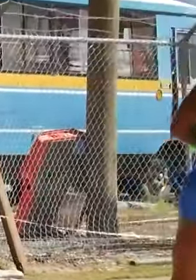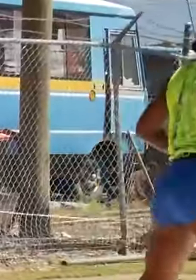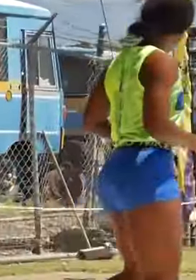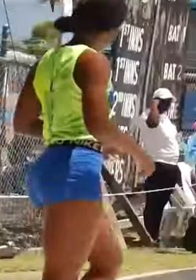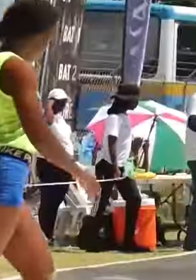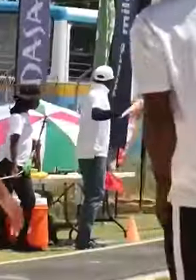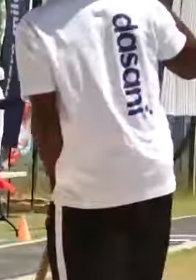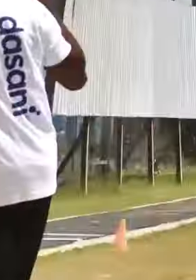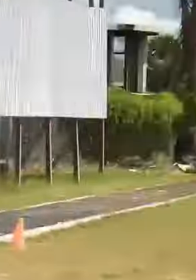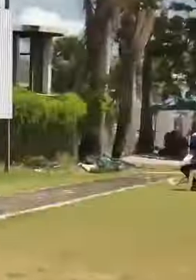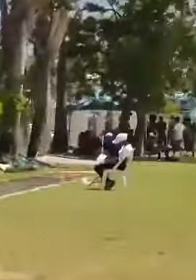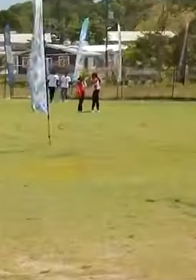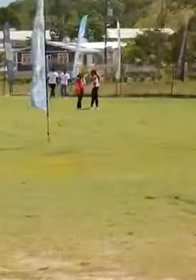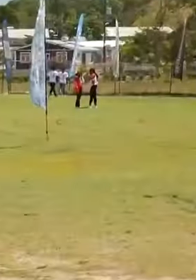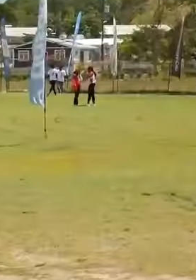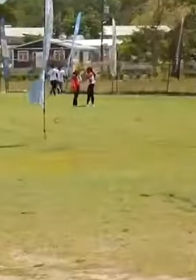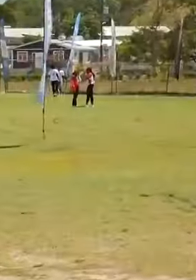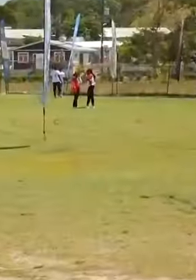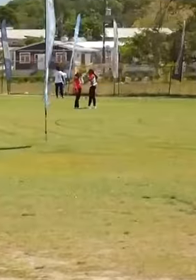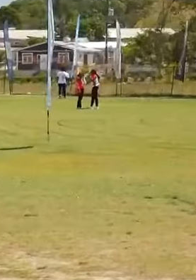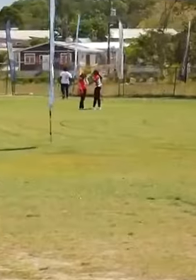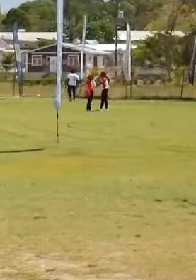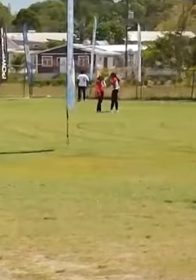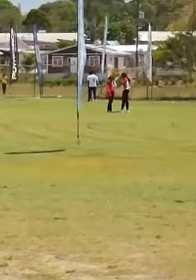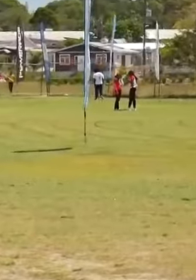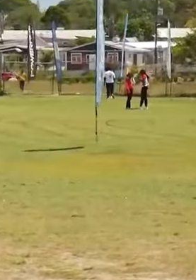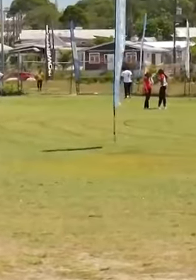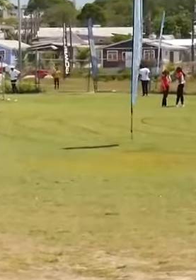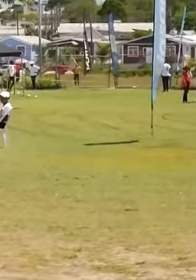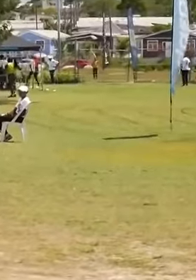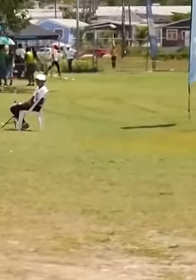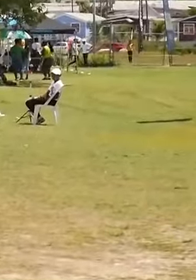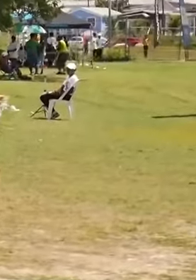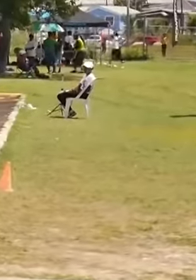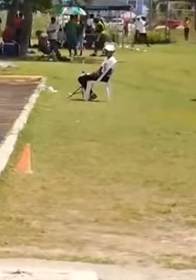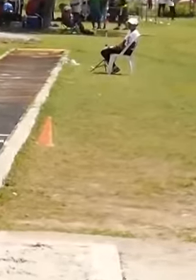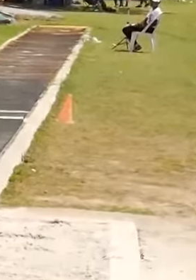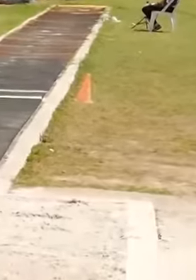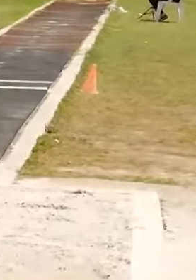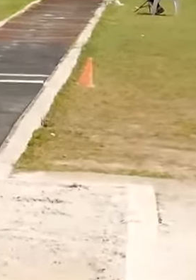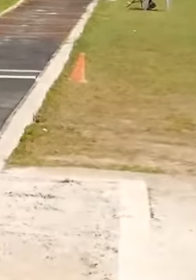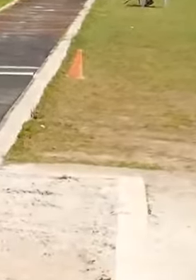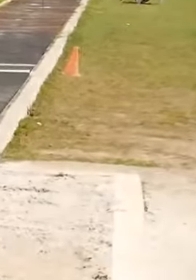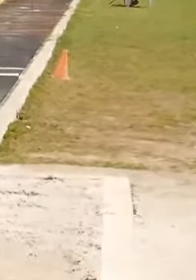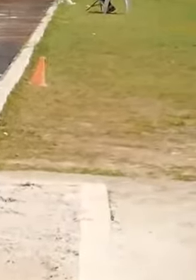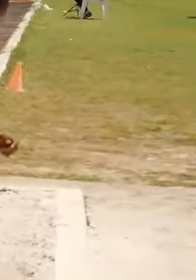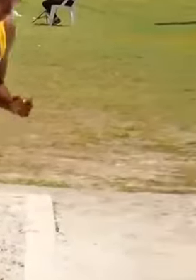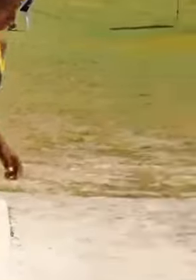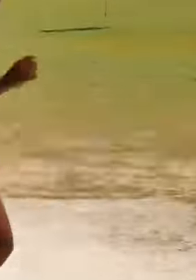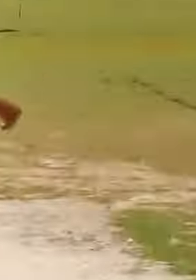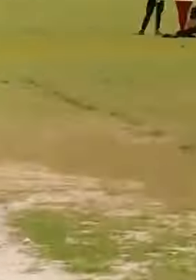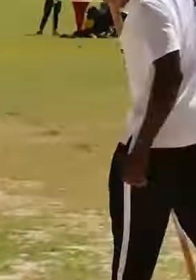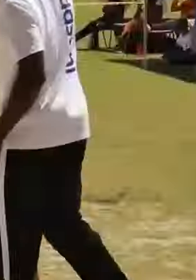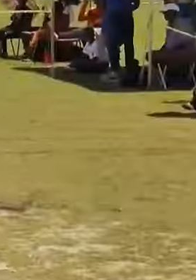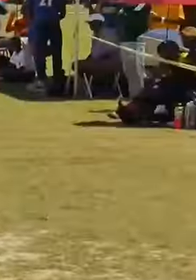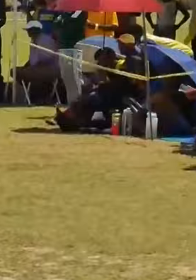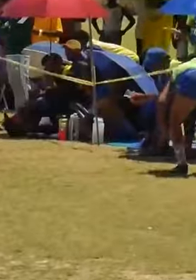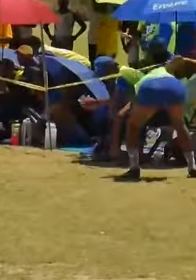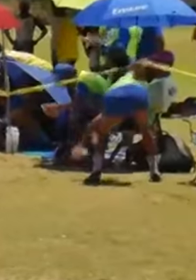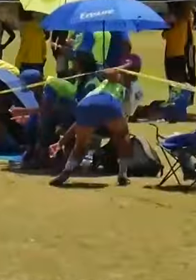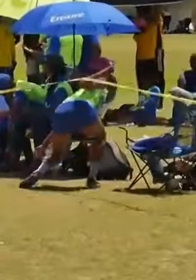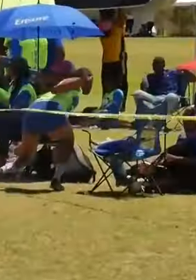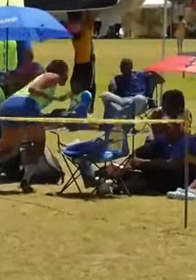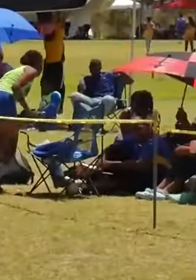with 11.11 meters, while third went to Naima Taylor of Commamere, 11.08. And more Goodrich